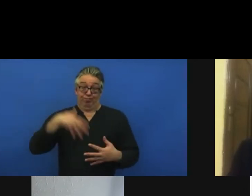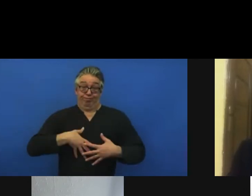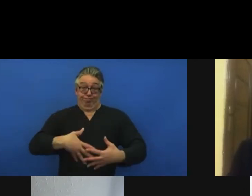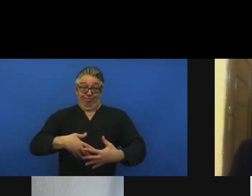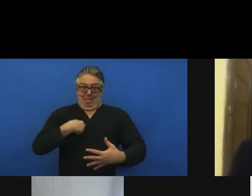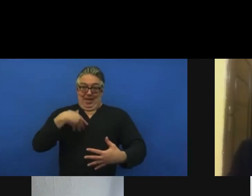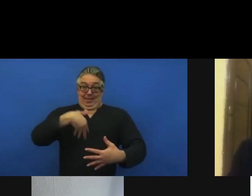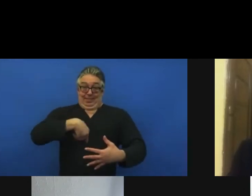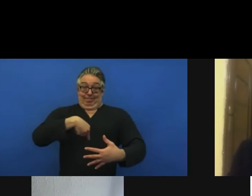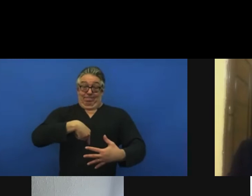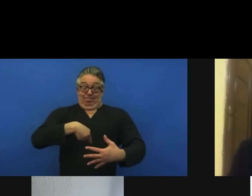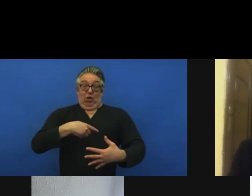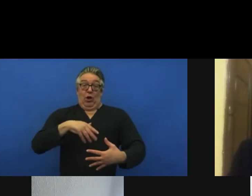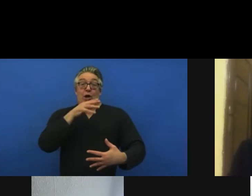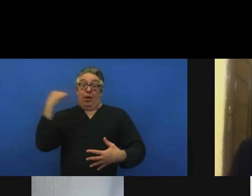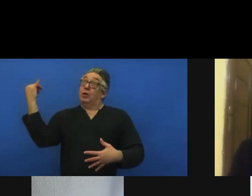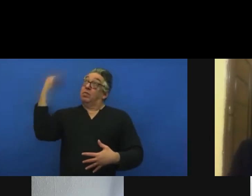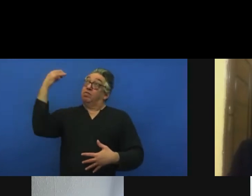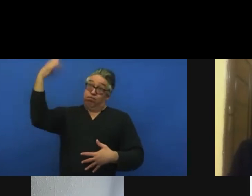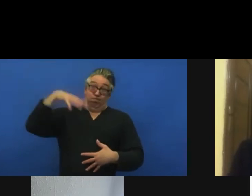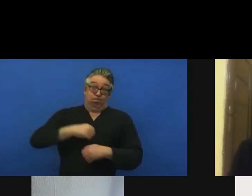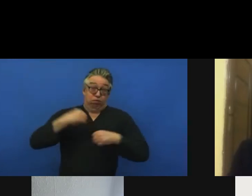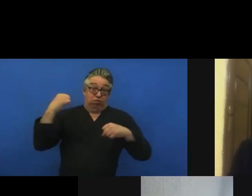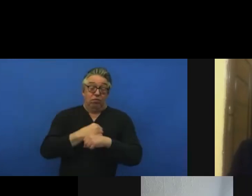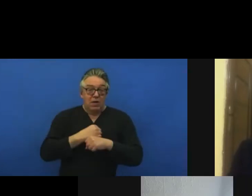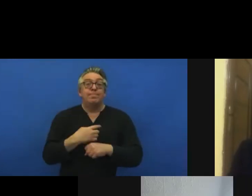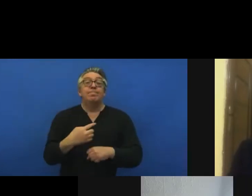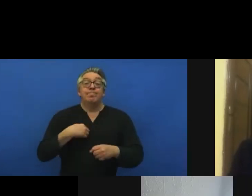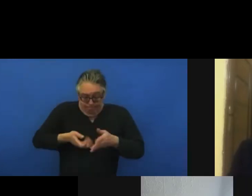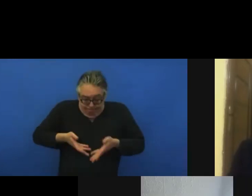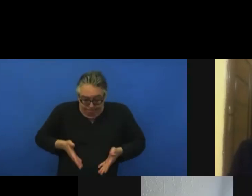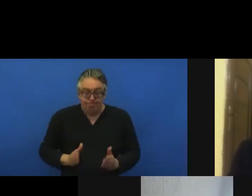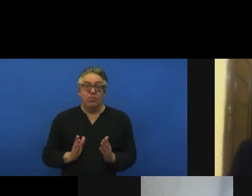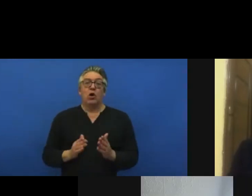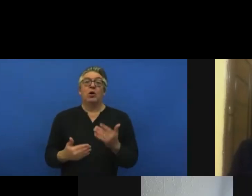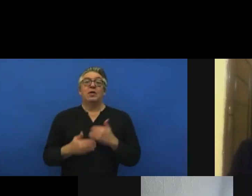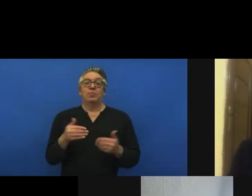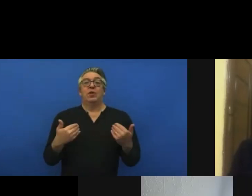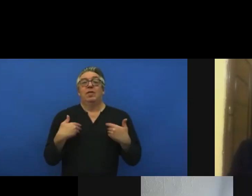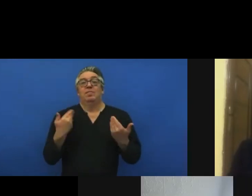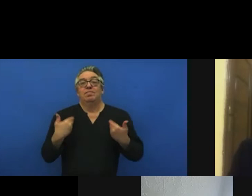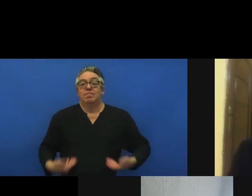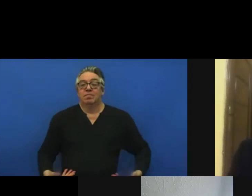and in a family of people with disability.